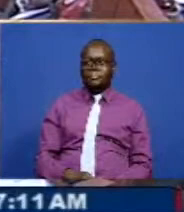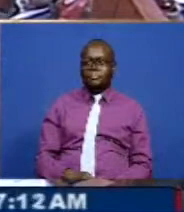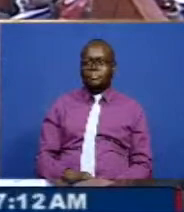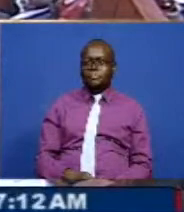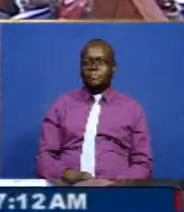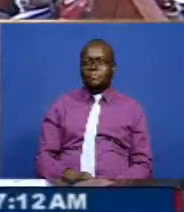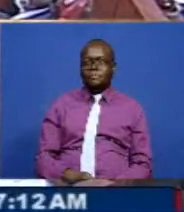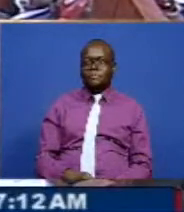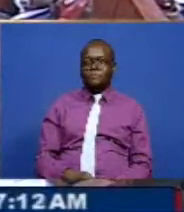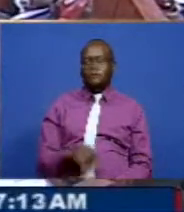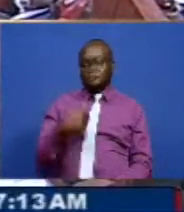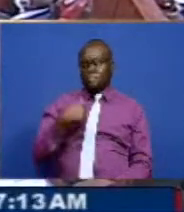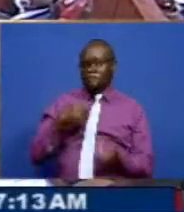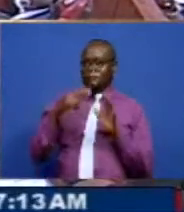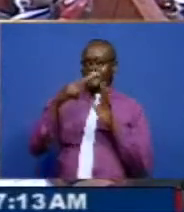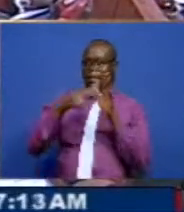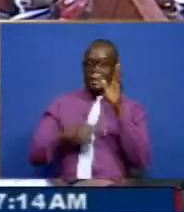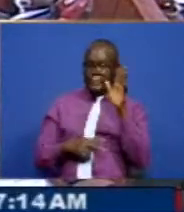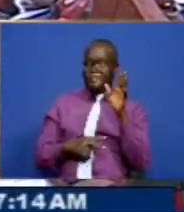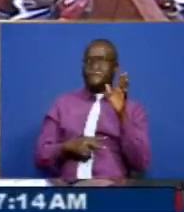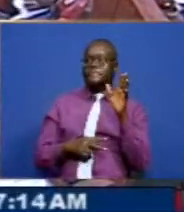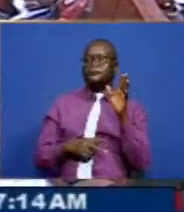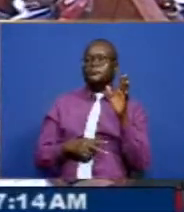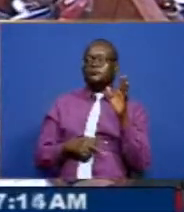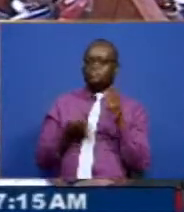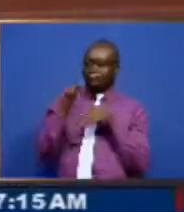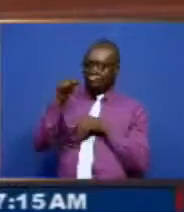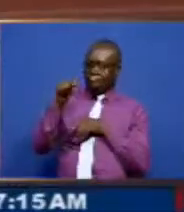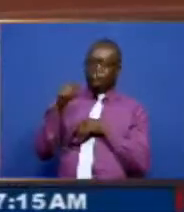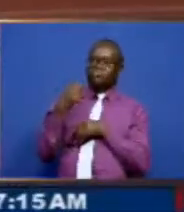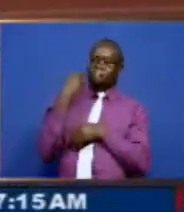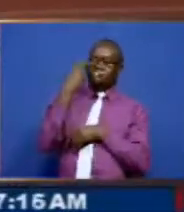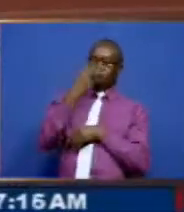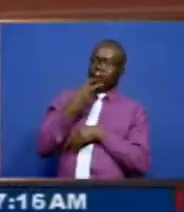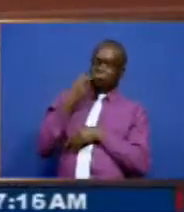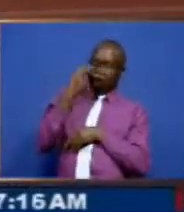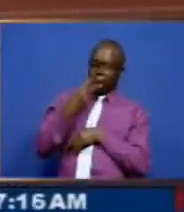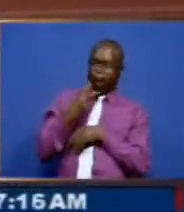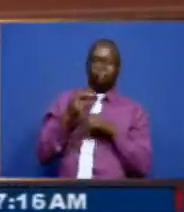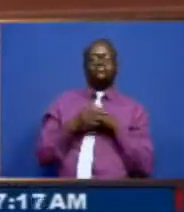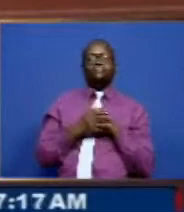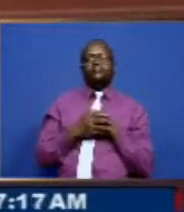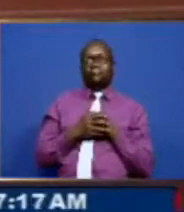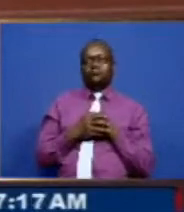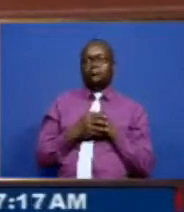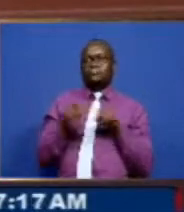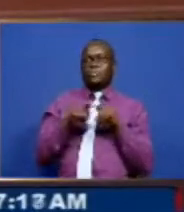I'm going to read I'm going to read the charges verbatim as received from the County